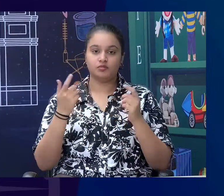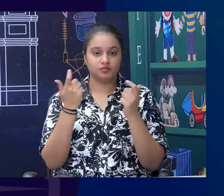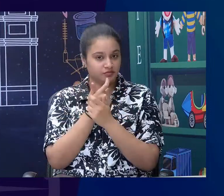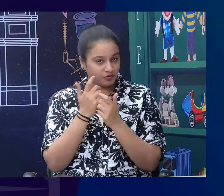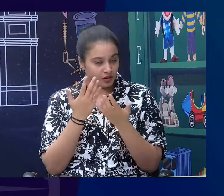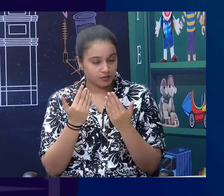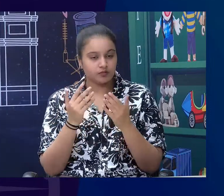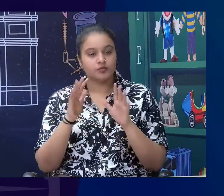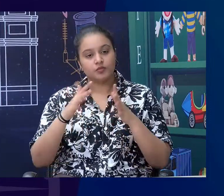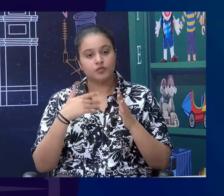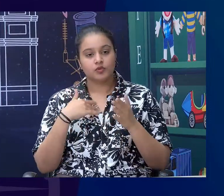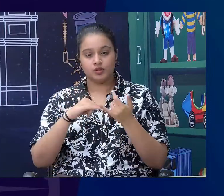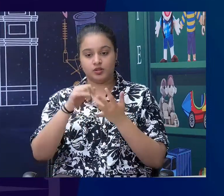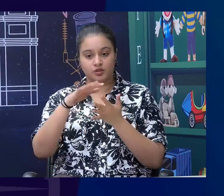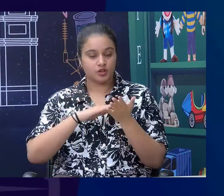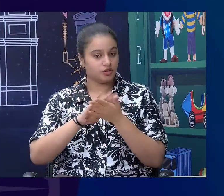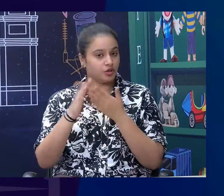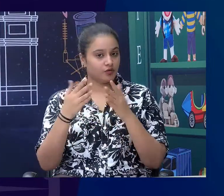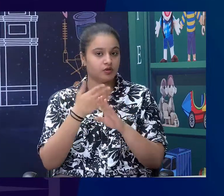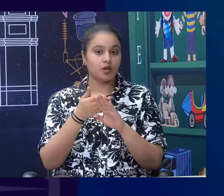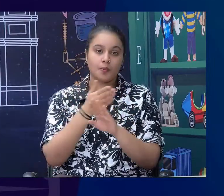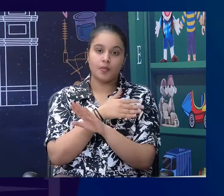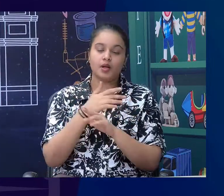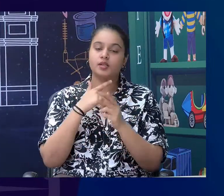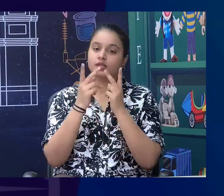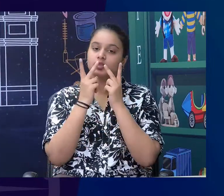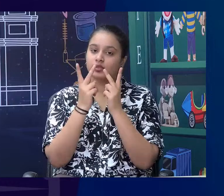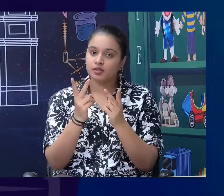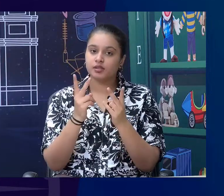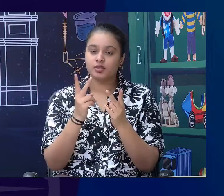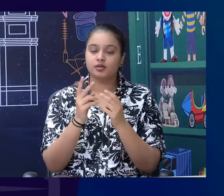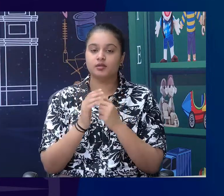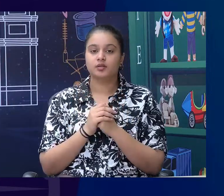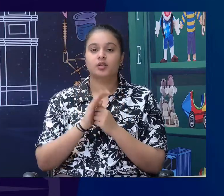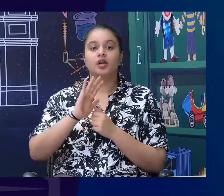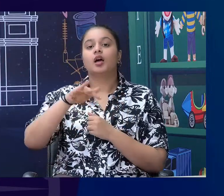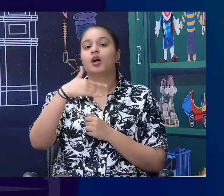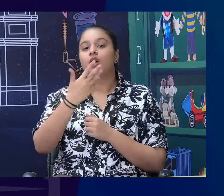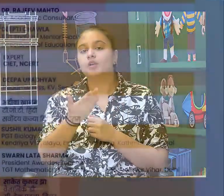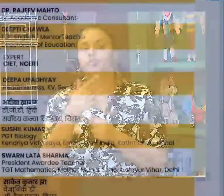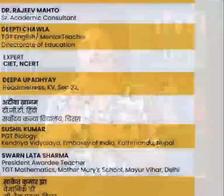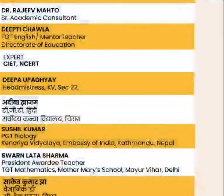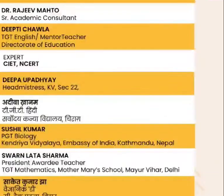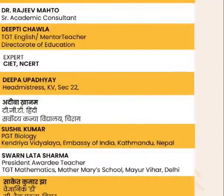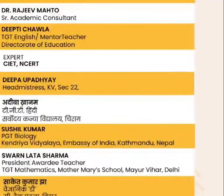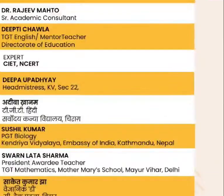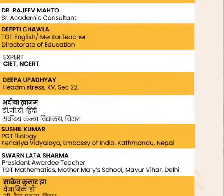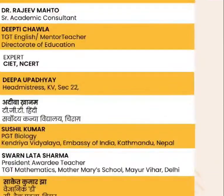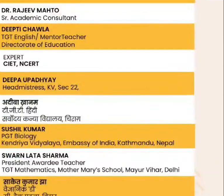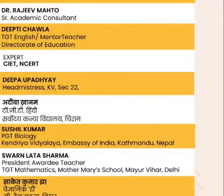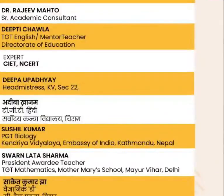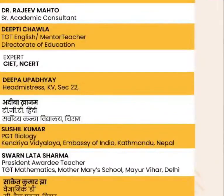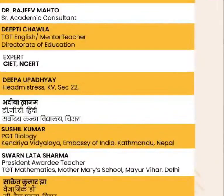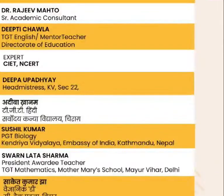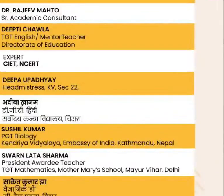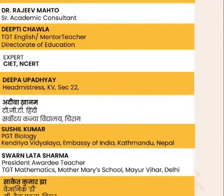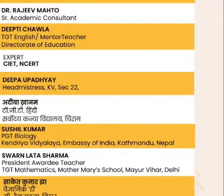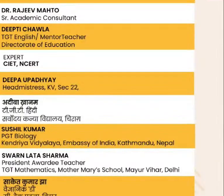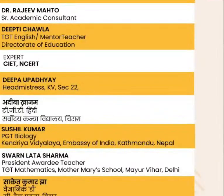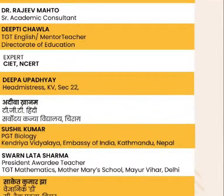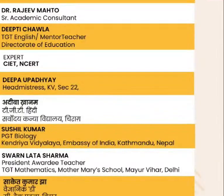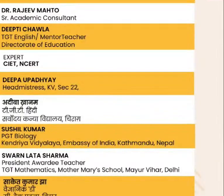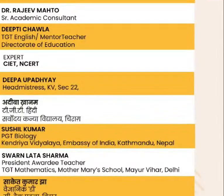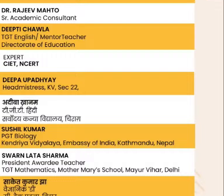And now, before I leave the studio, let's quickly take a look at the schedule. Well, what's coming ahead? Let's watch it on your screen. So this